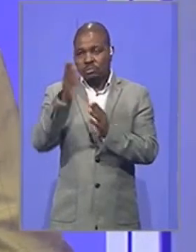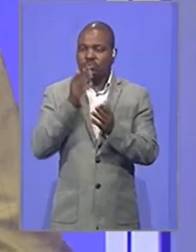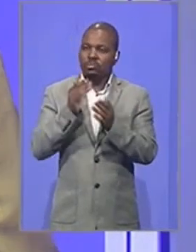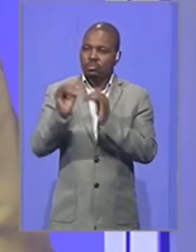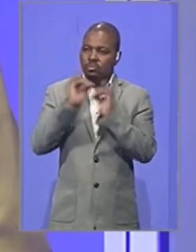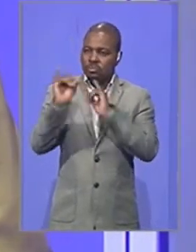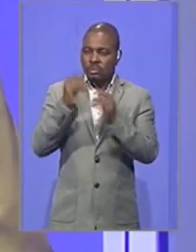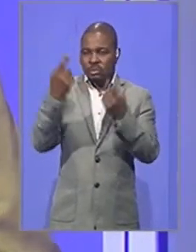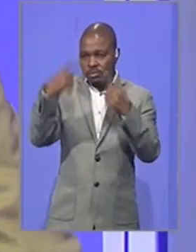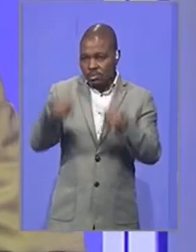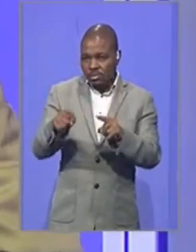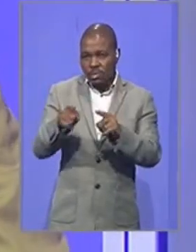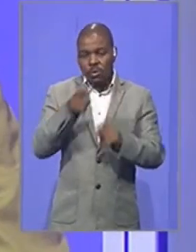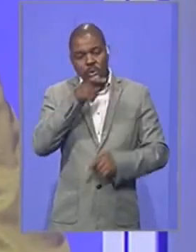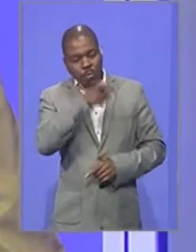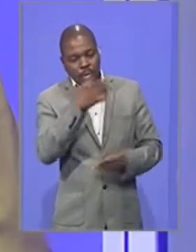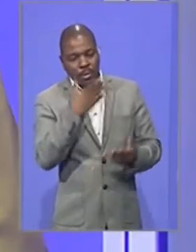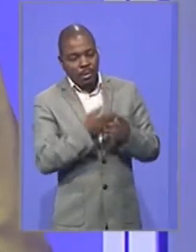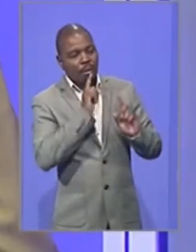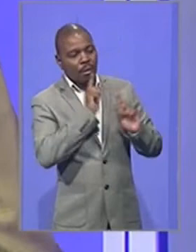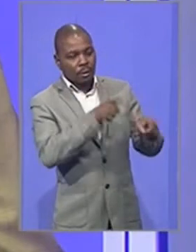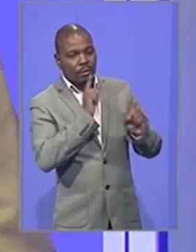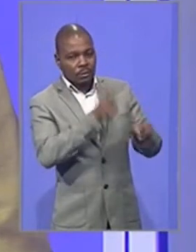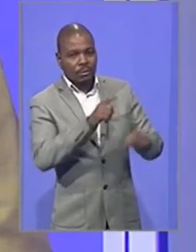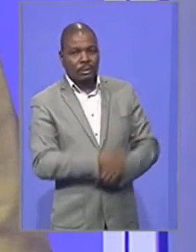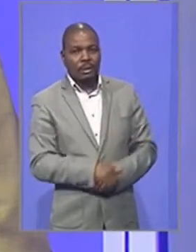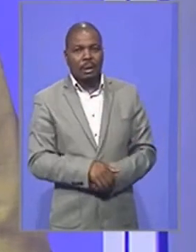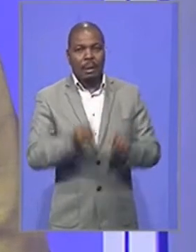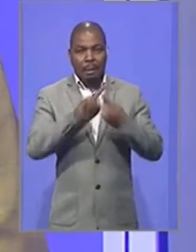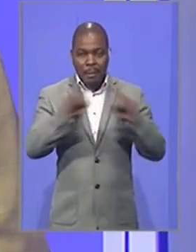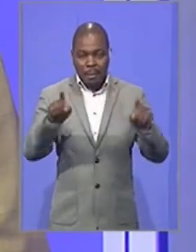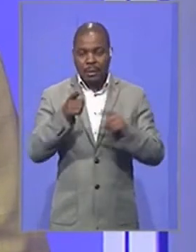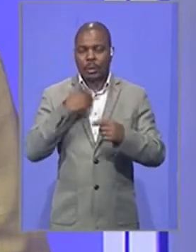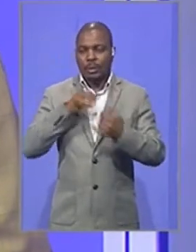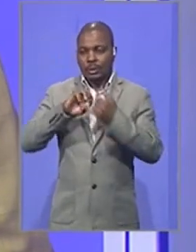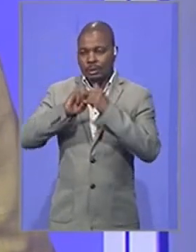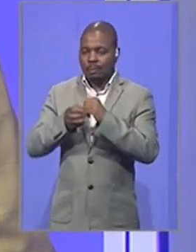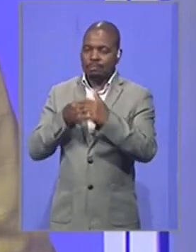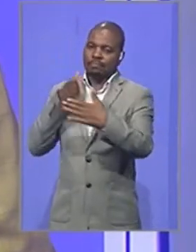ba tle ba ikarabele go tše dingwe tša tše ba tlhalositšego e fela matsapa a rena a foloditše